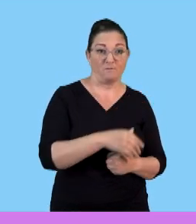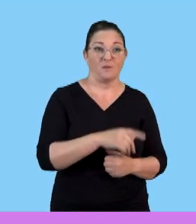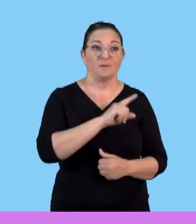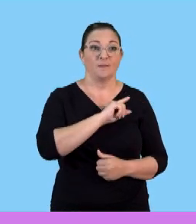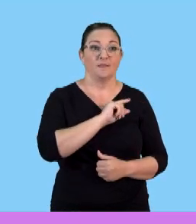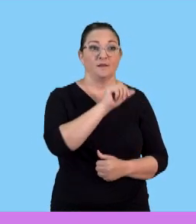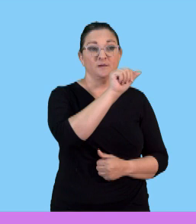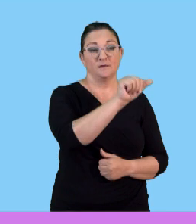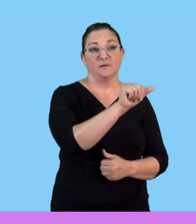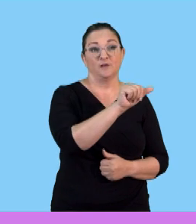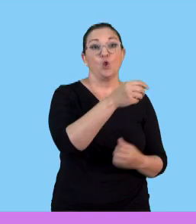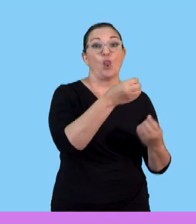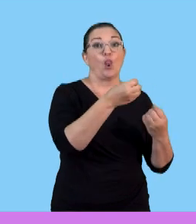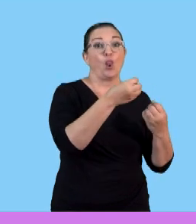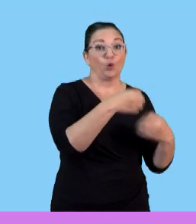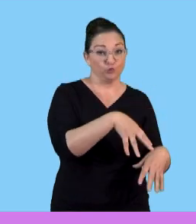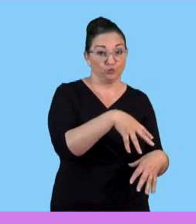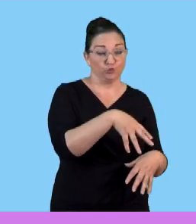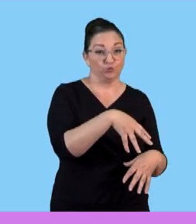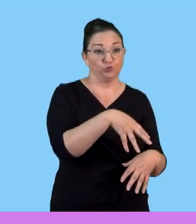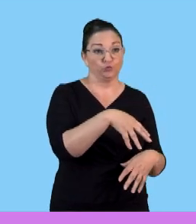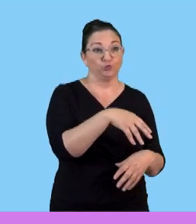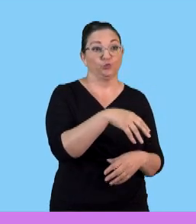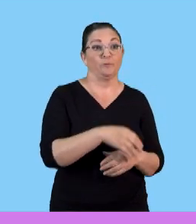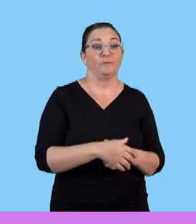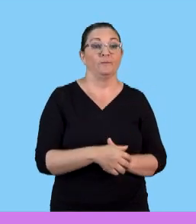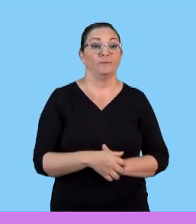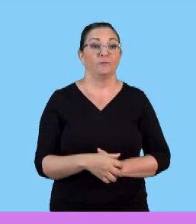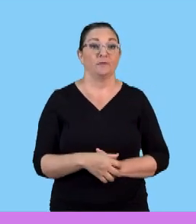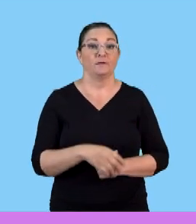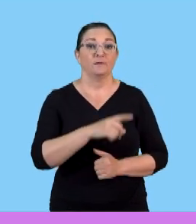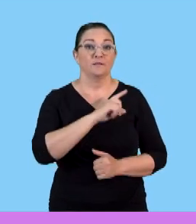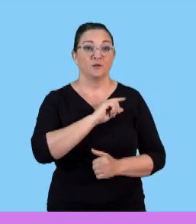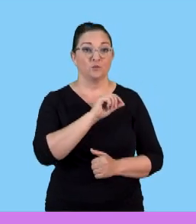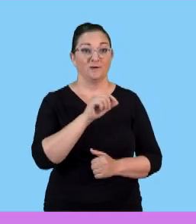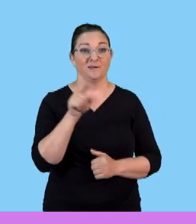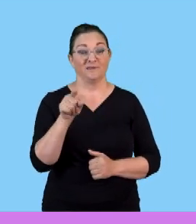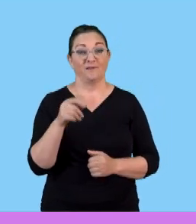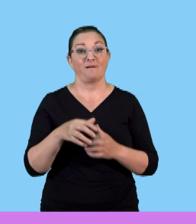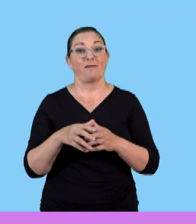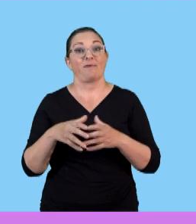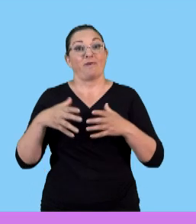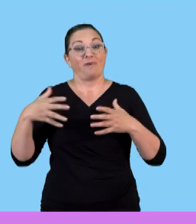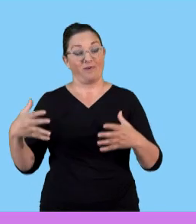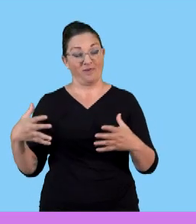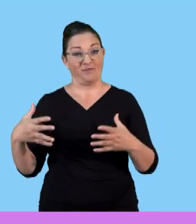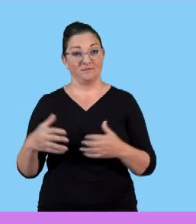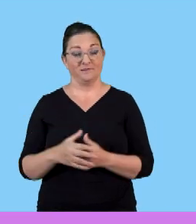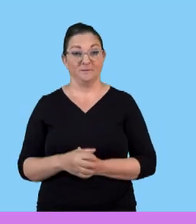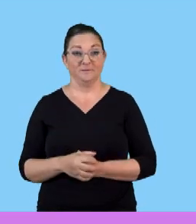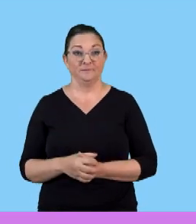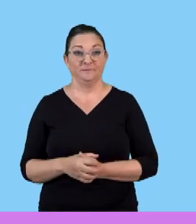first of all, let's say this is if he loses kilograms. This will be if